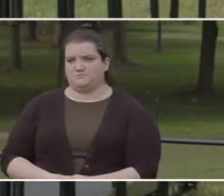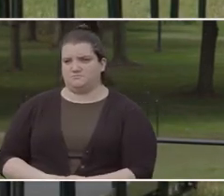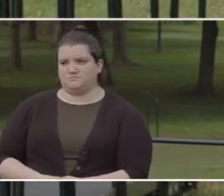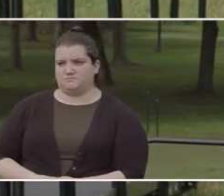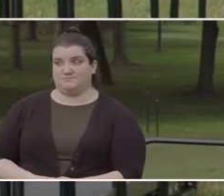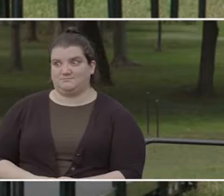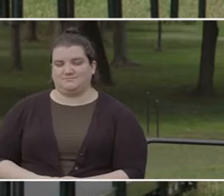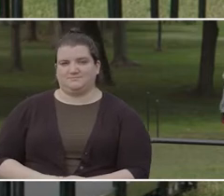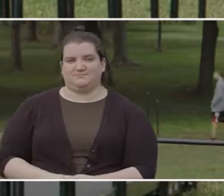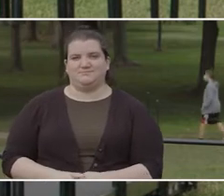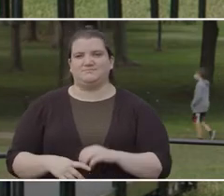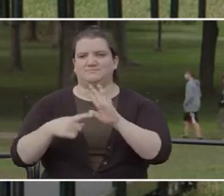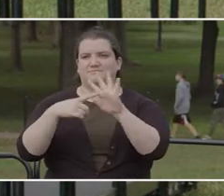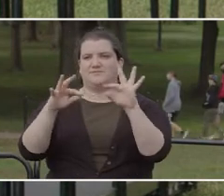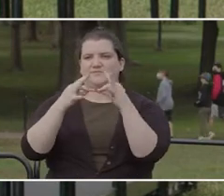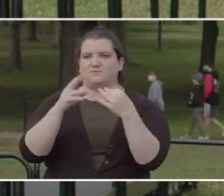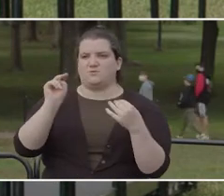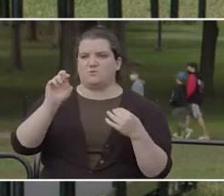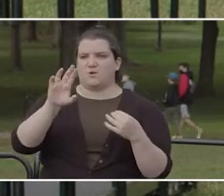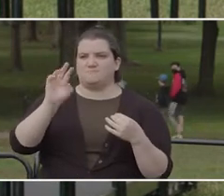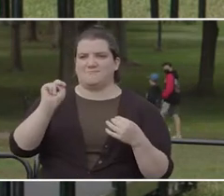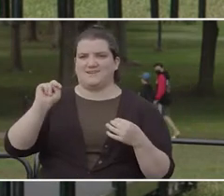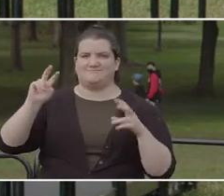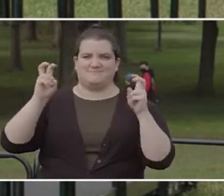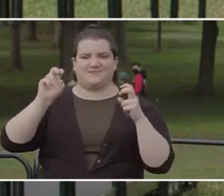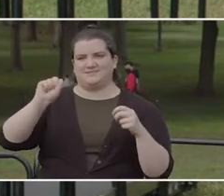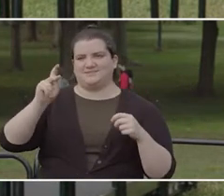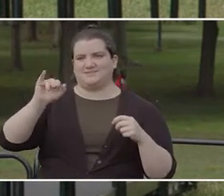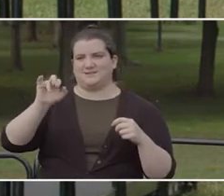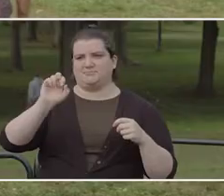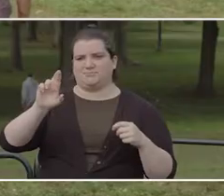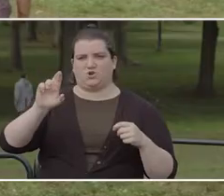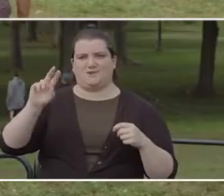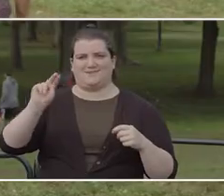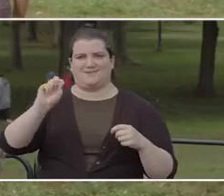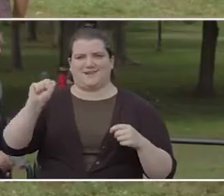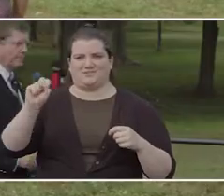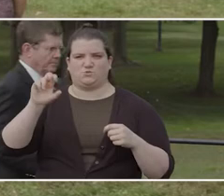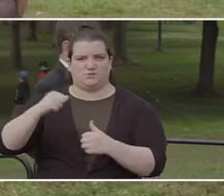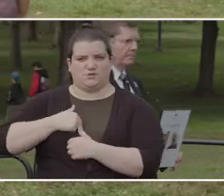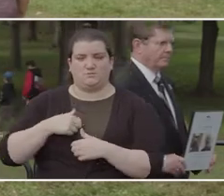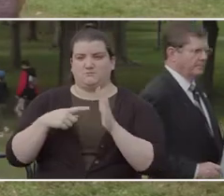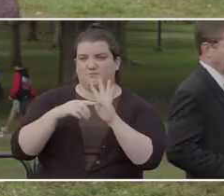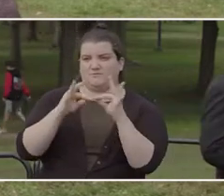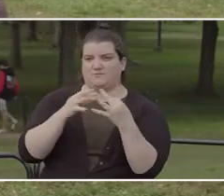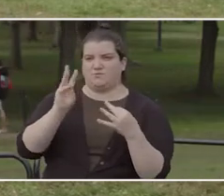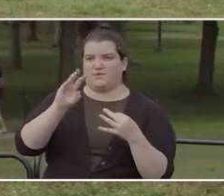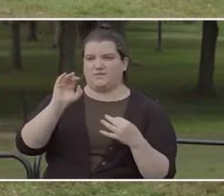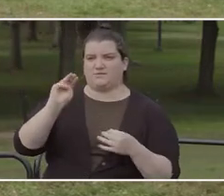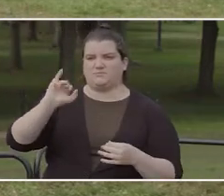On behalf of the family of Norman Skipper Ness, United States Army. On behalf of the family for William